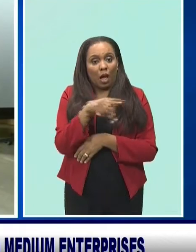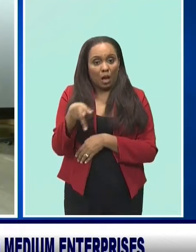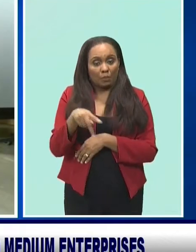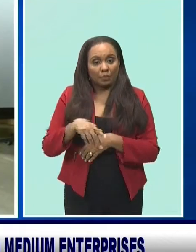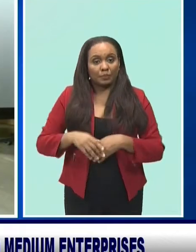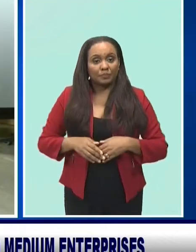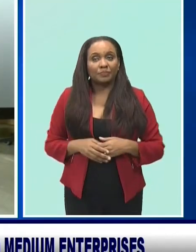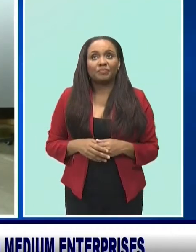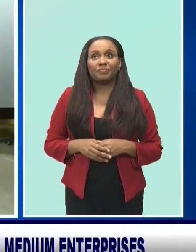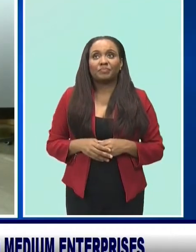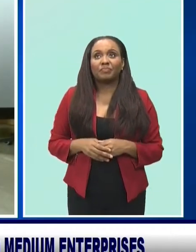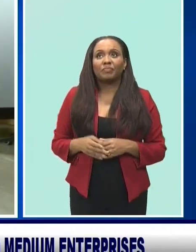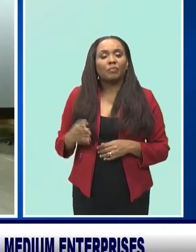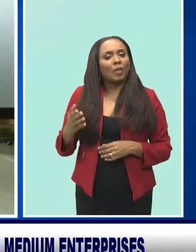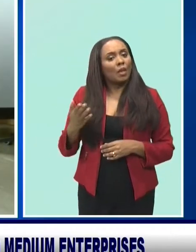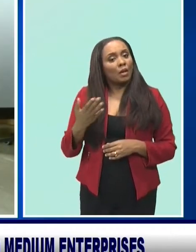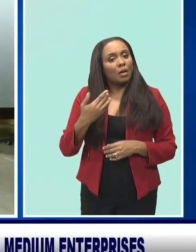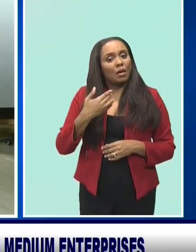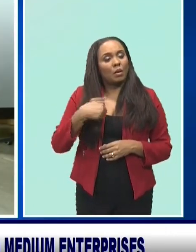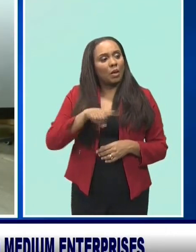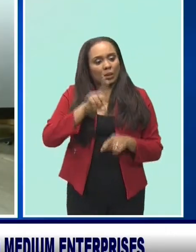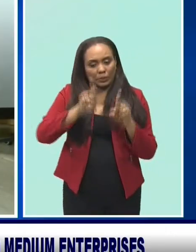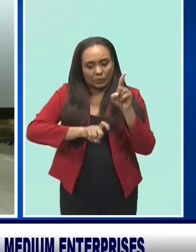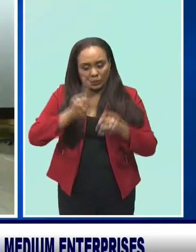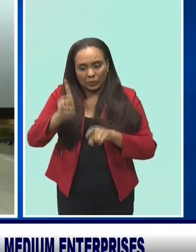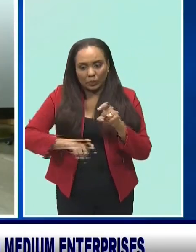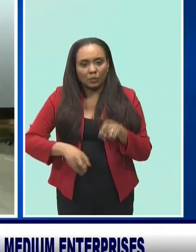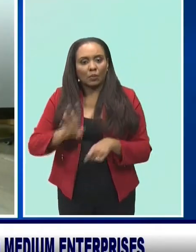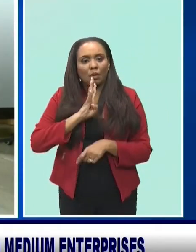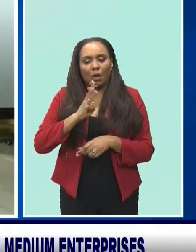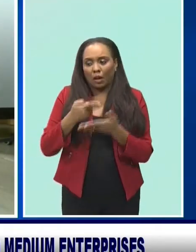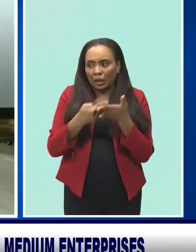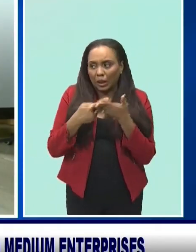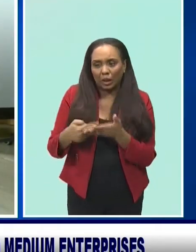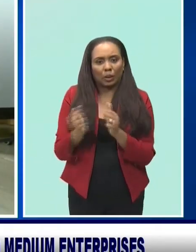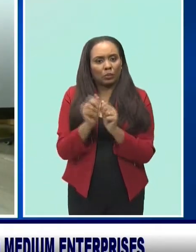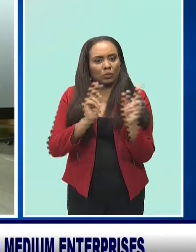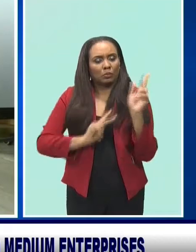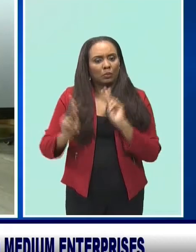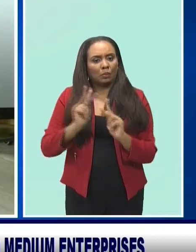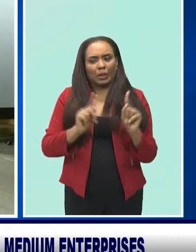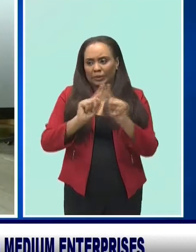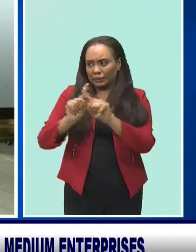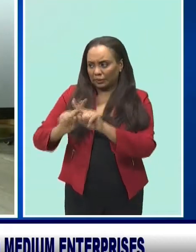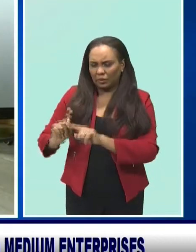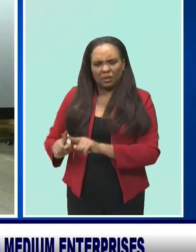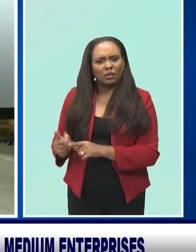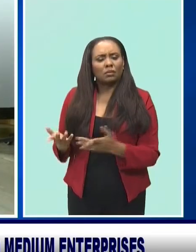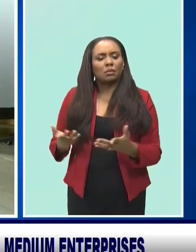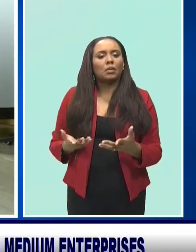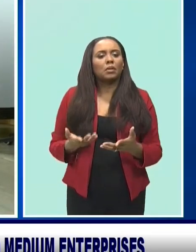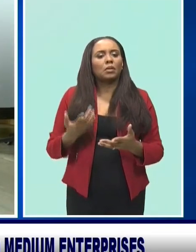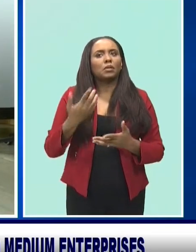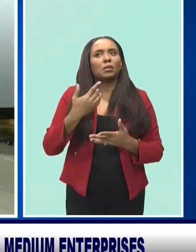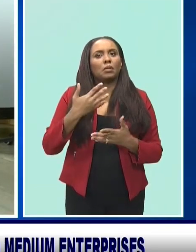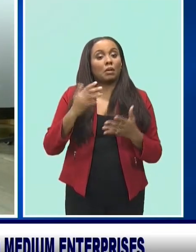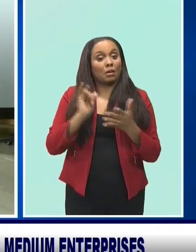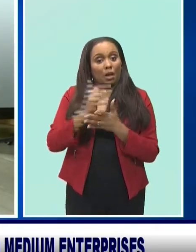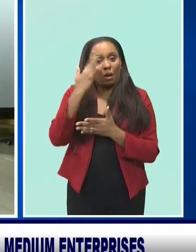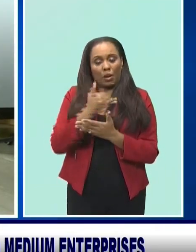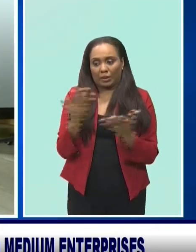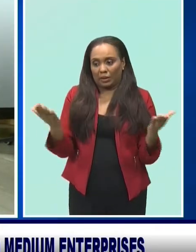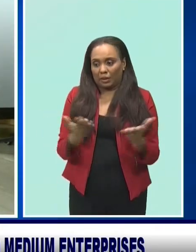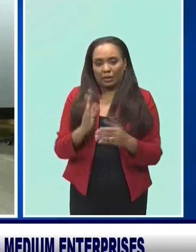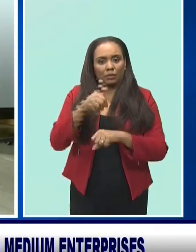them, looking at our business, talking to them again, and we've done a couple of things. And that's why we're here, and that's